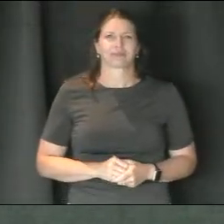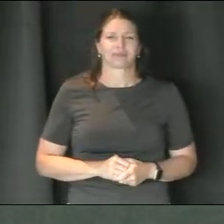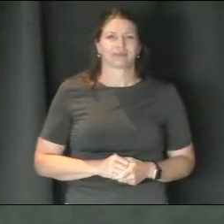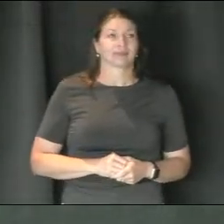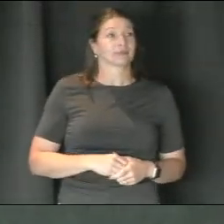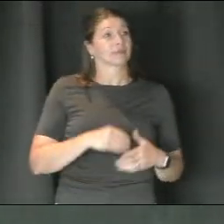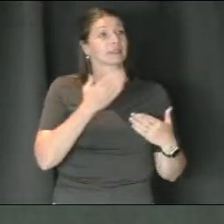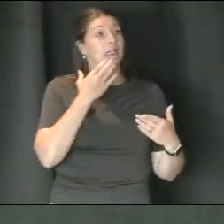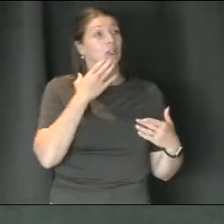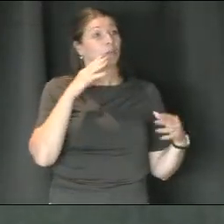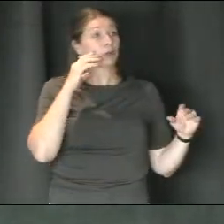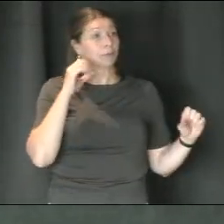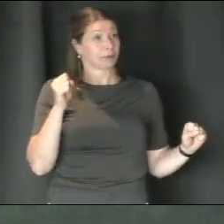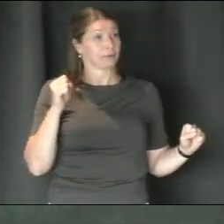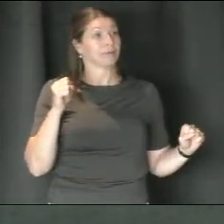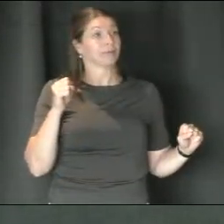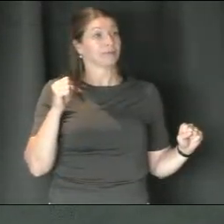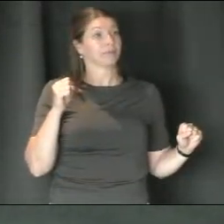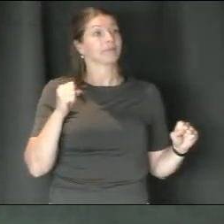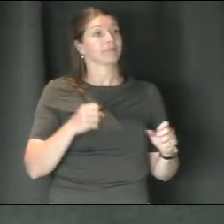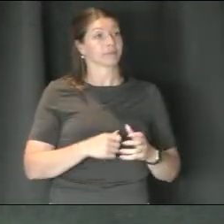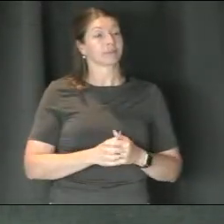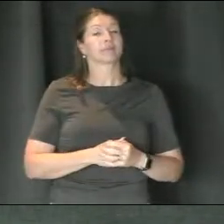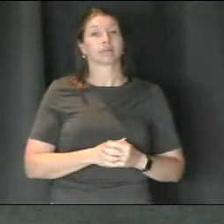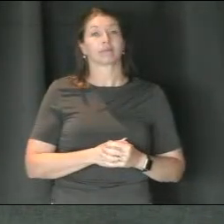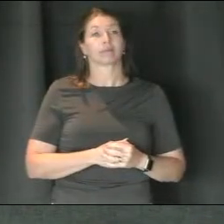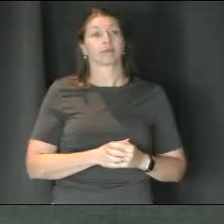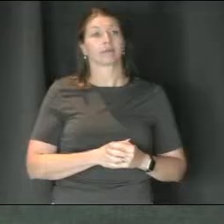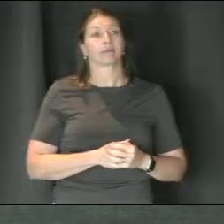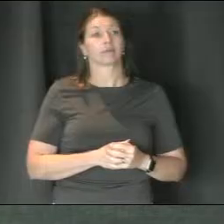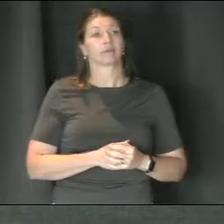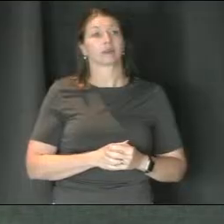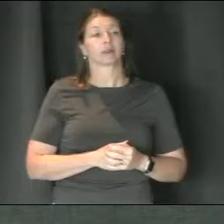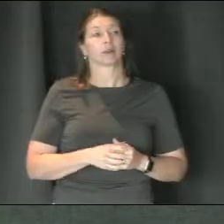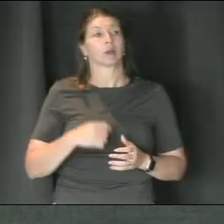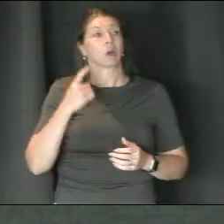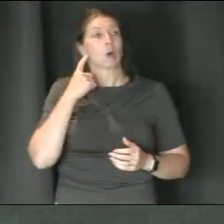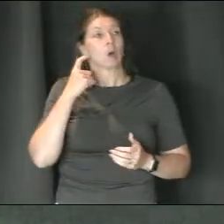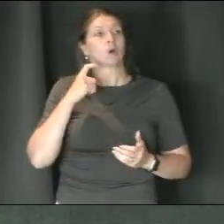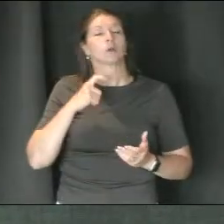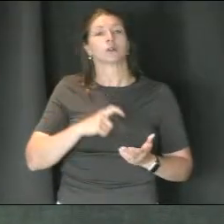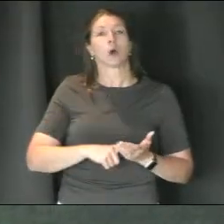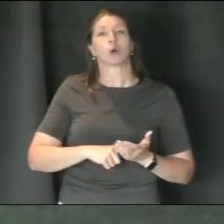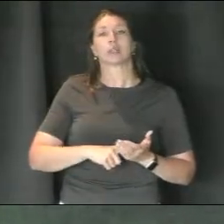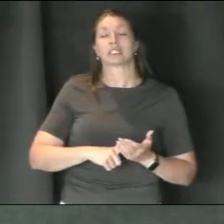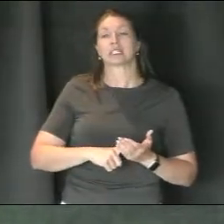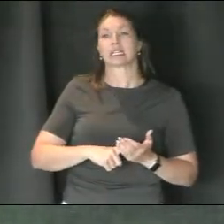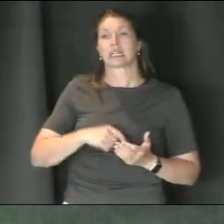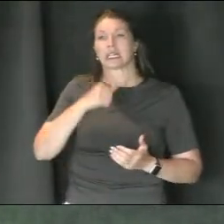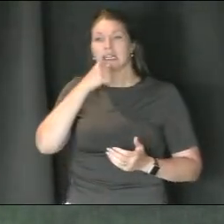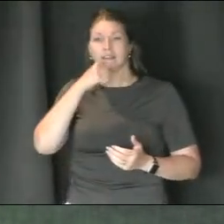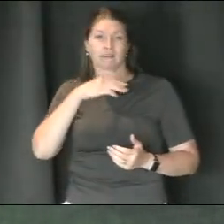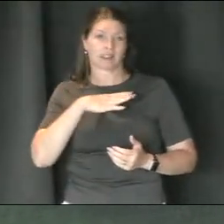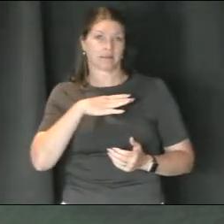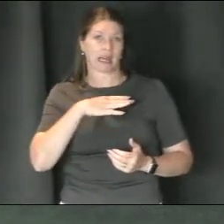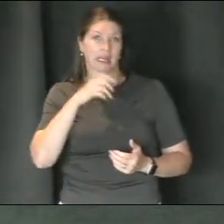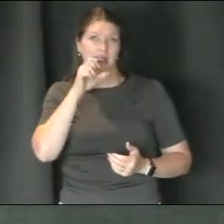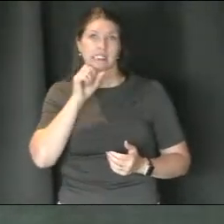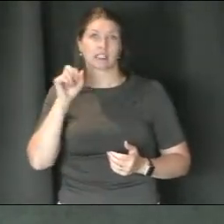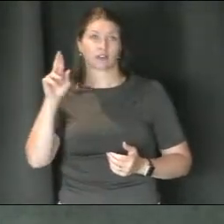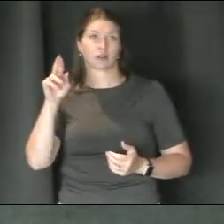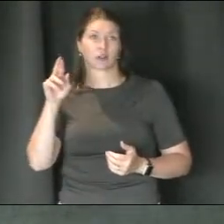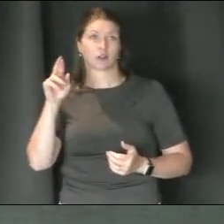Well, thank you, Premier. And given some of the female seniors who presented tonight, there's a lot of action happening when they go to